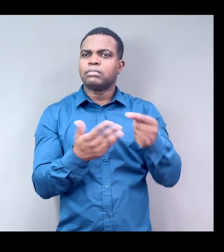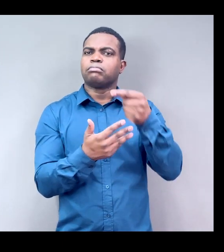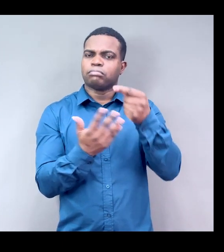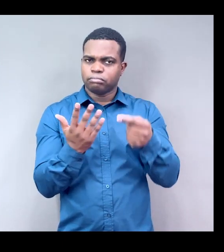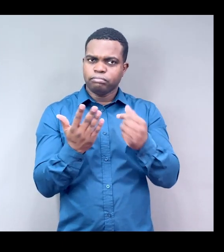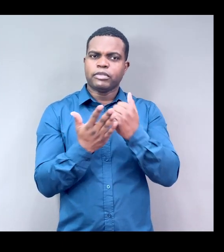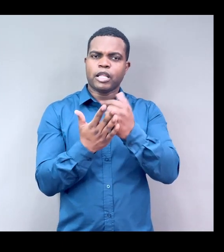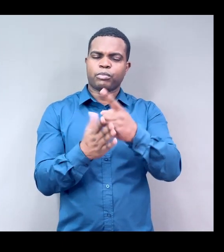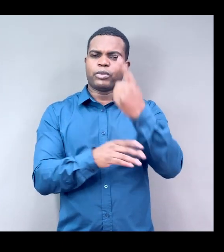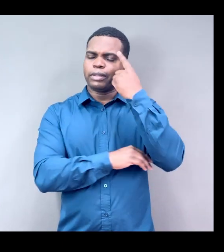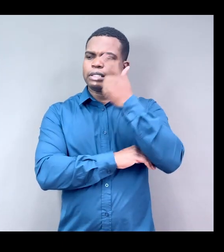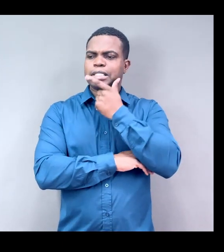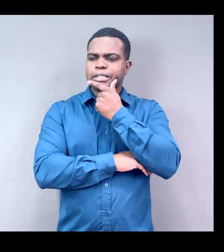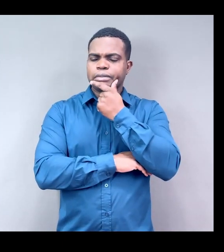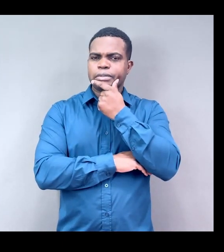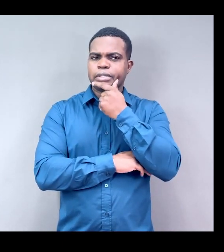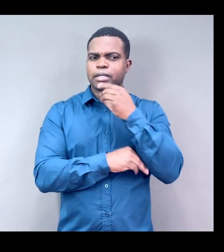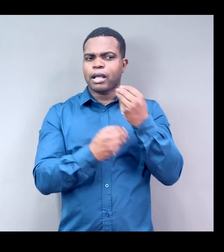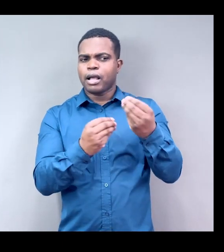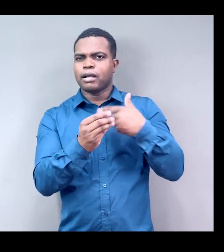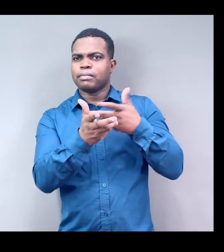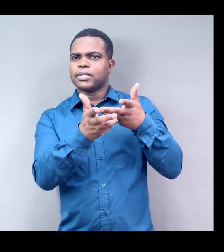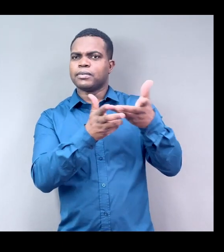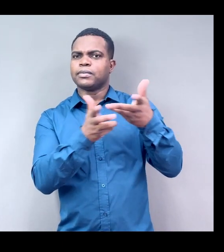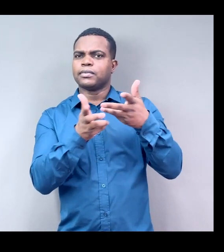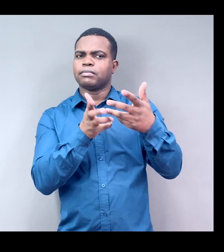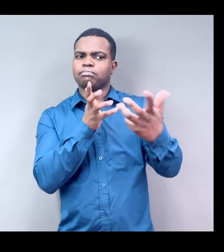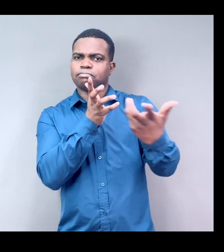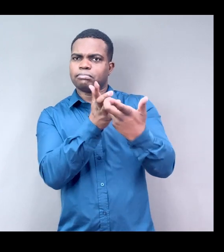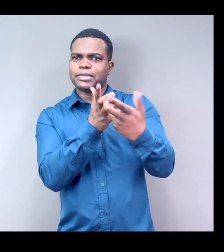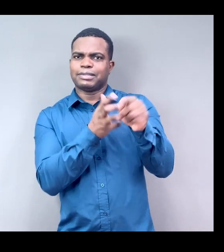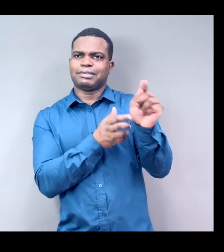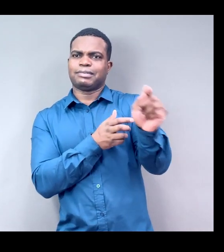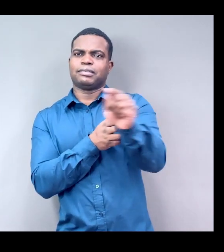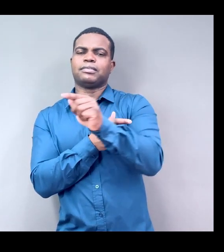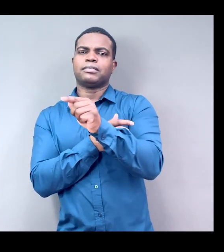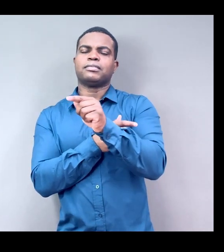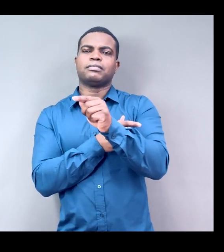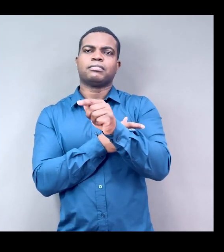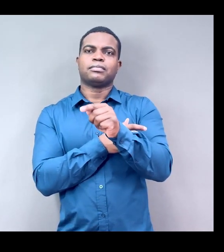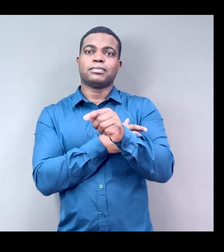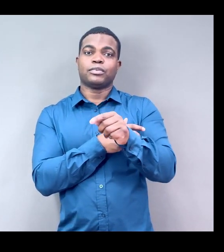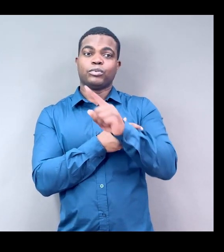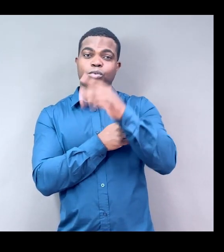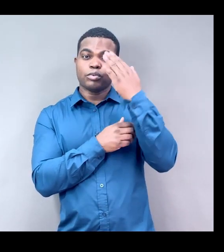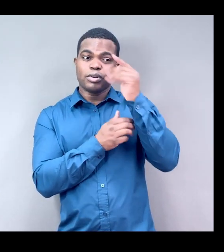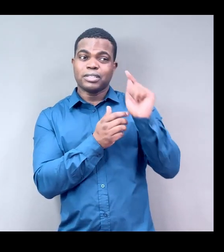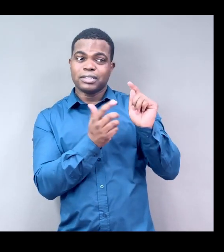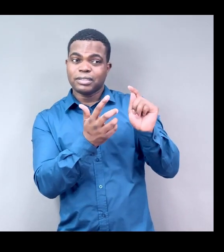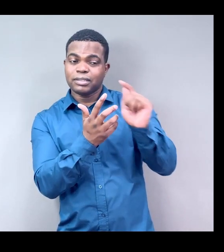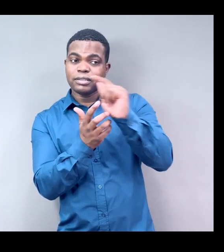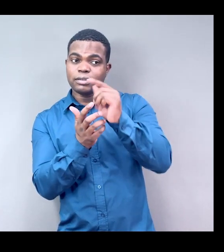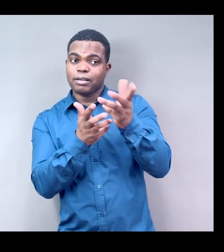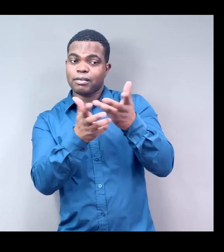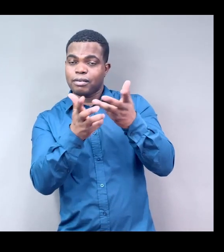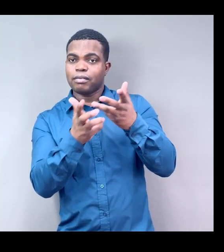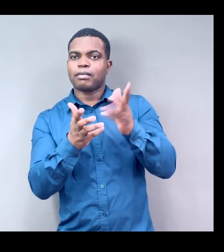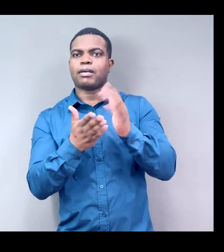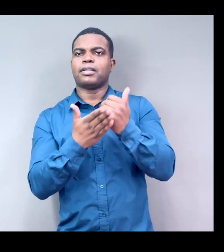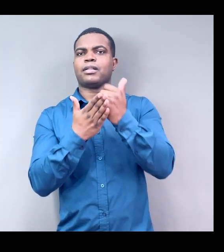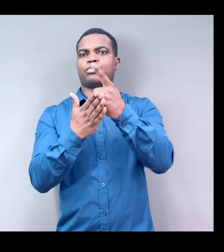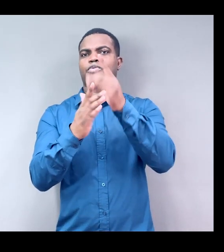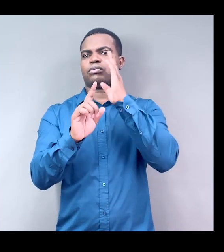So when you choose appropriate engagement method, it directly influences the success of